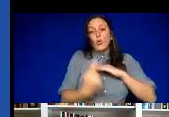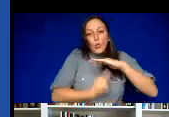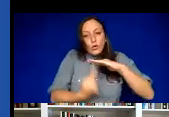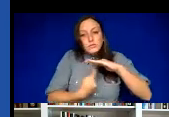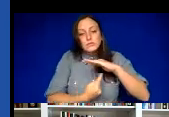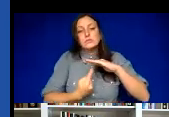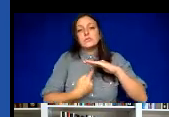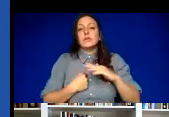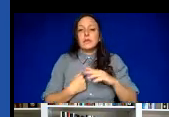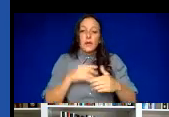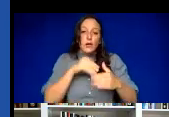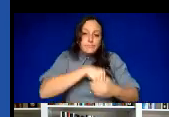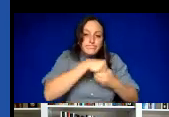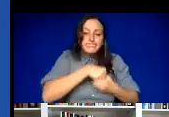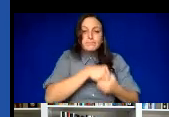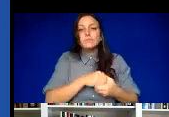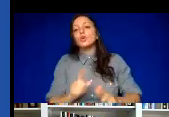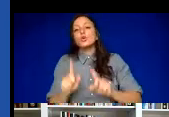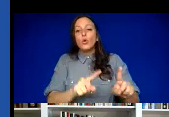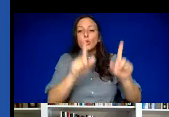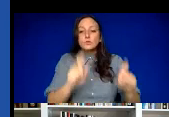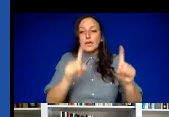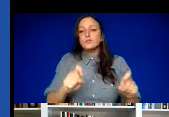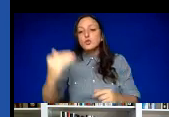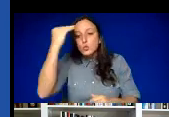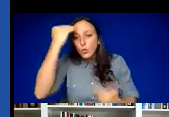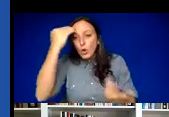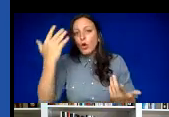tested and find out what their results are.